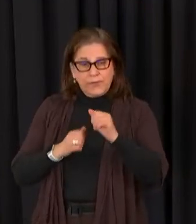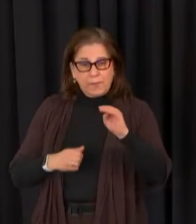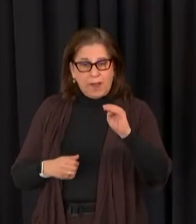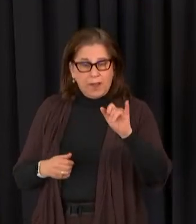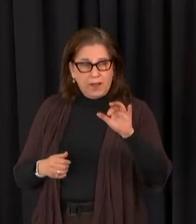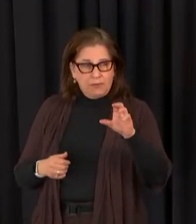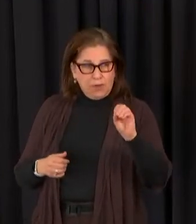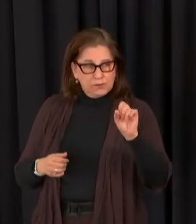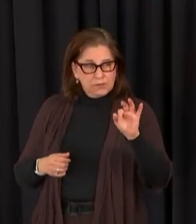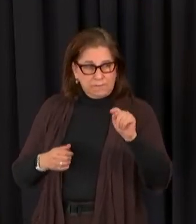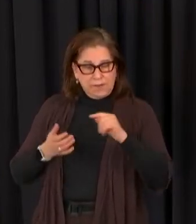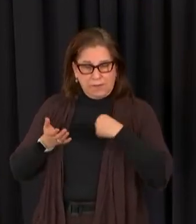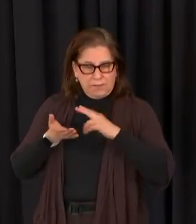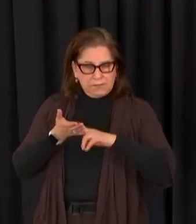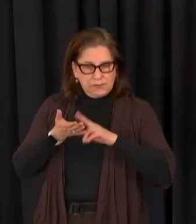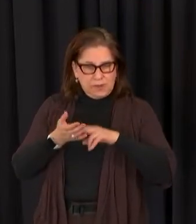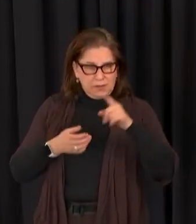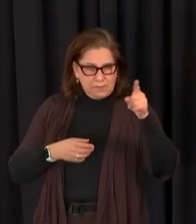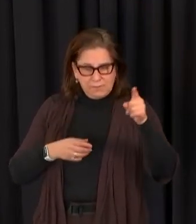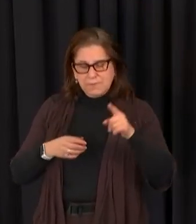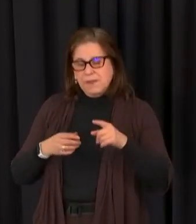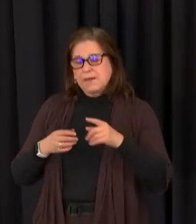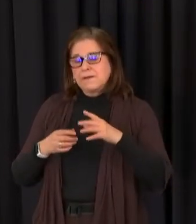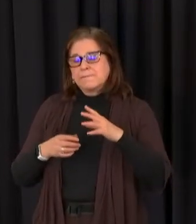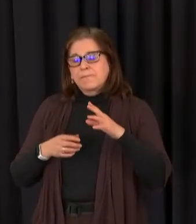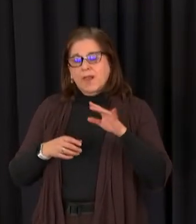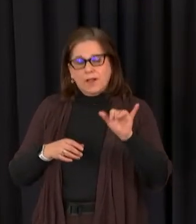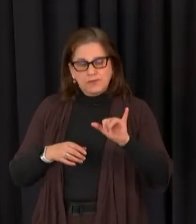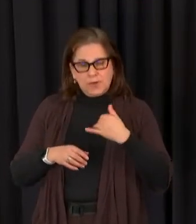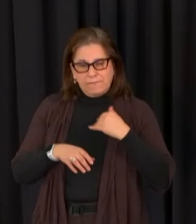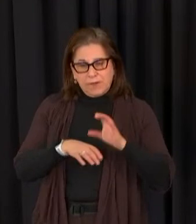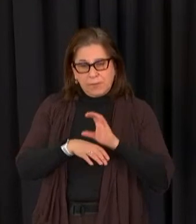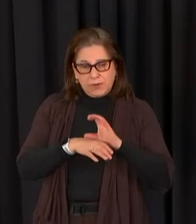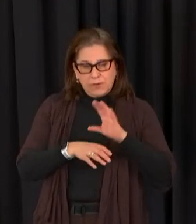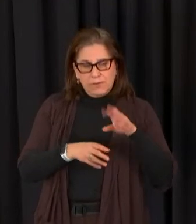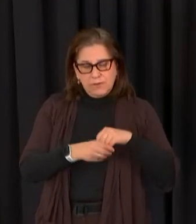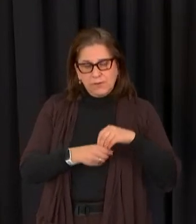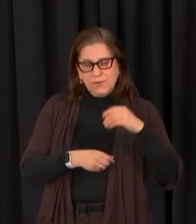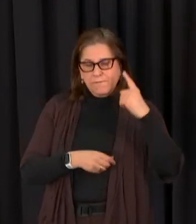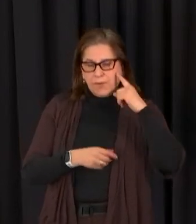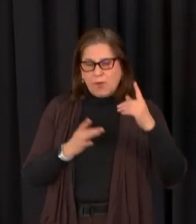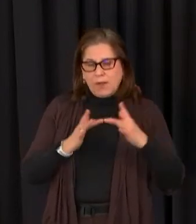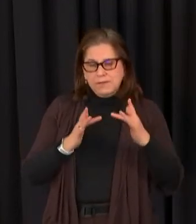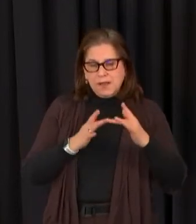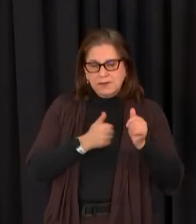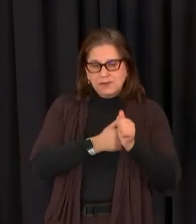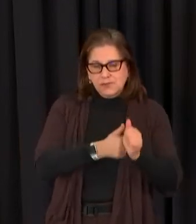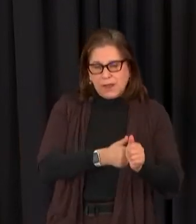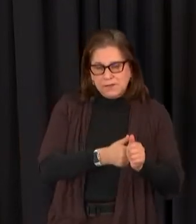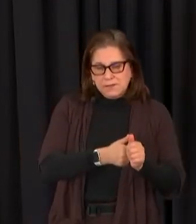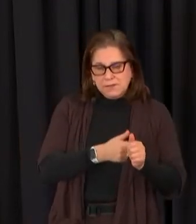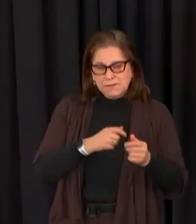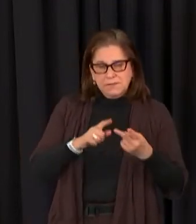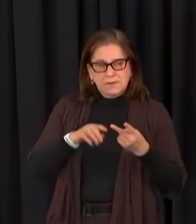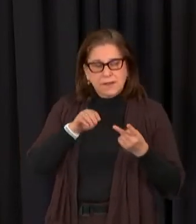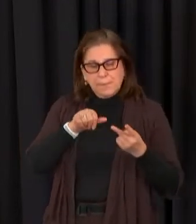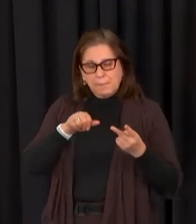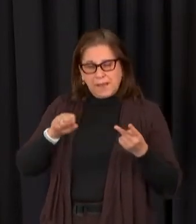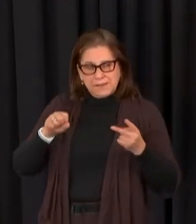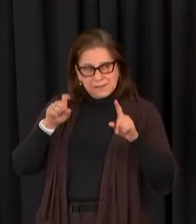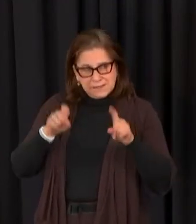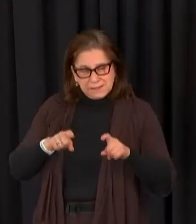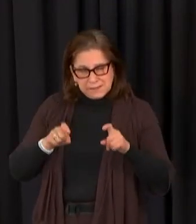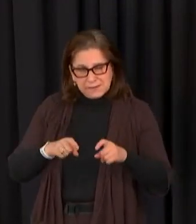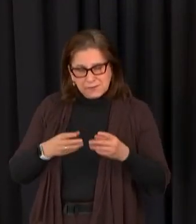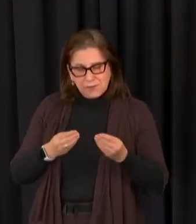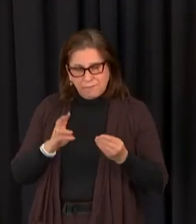build the contact tracing solution, as well as vendors that we use to build out the mass testing solution, so that we could get here this week and have